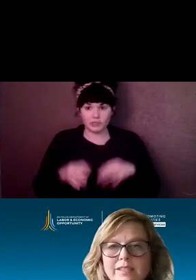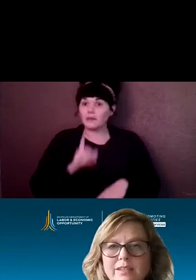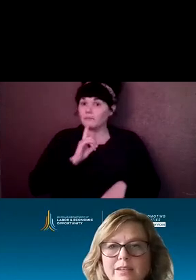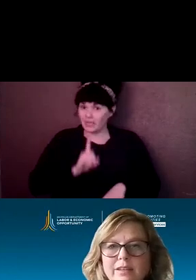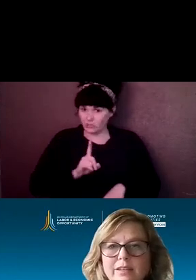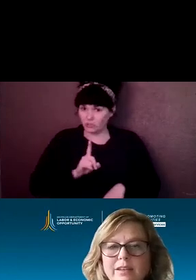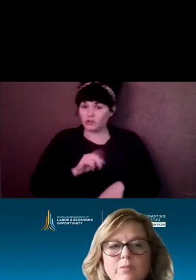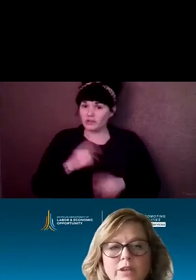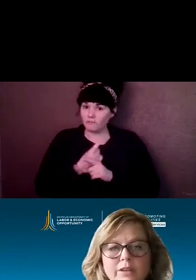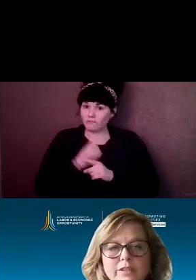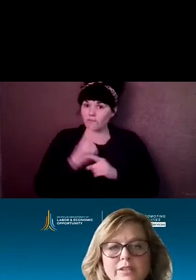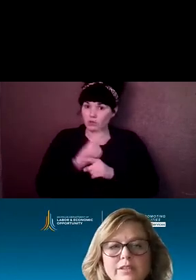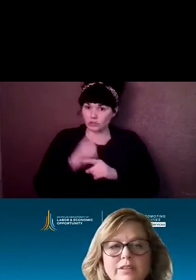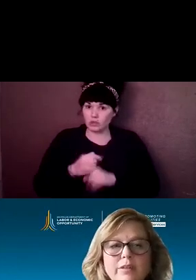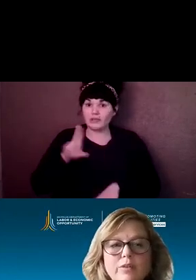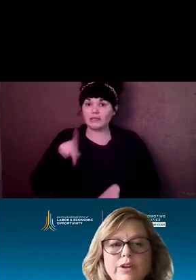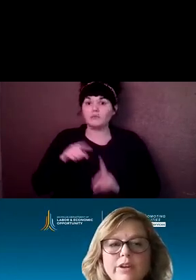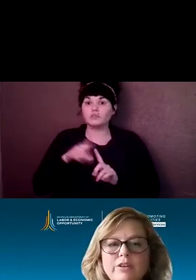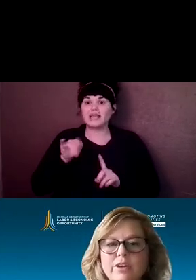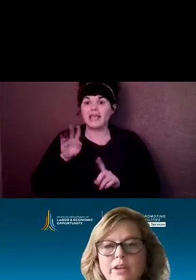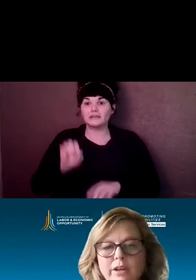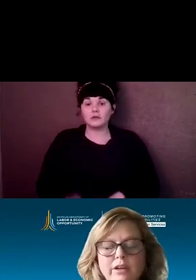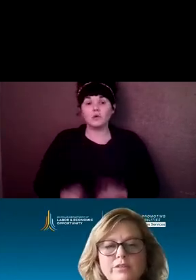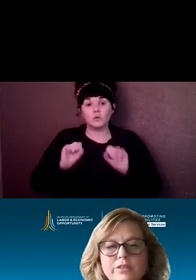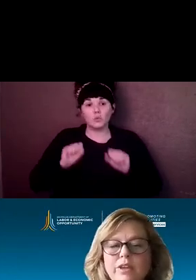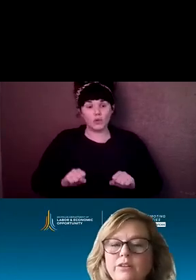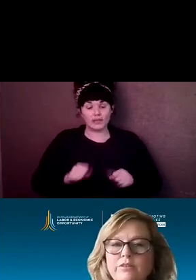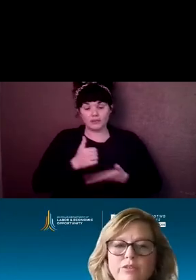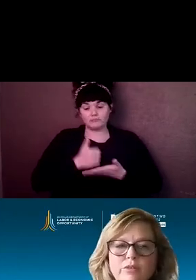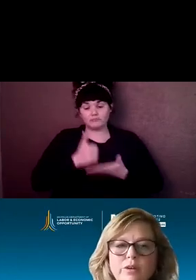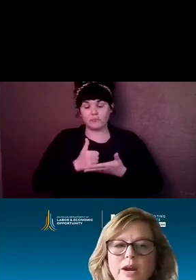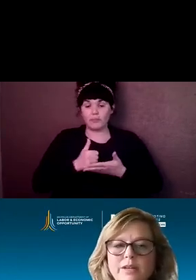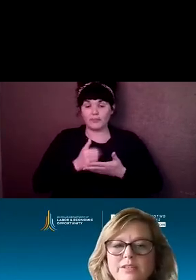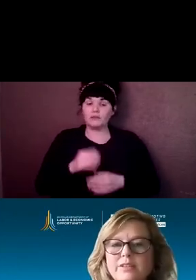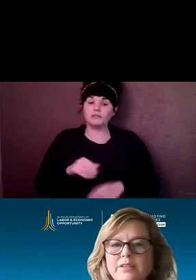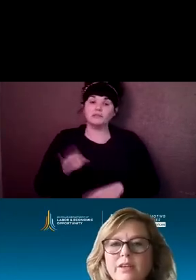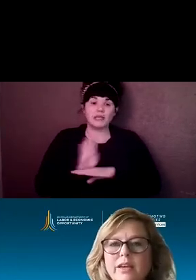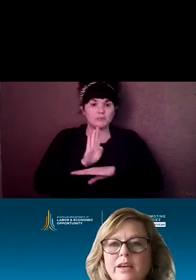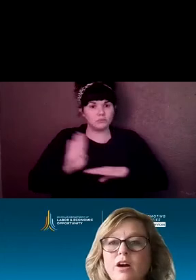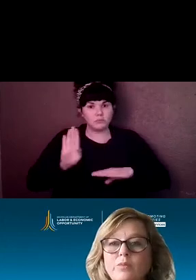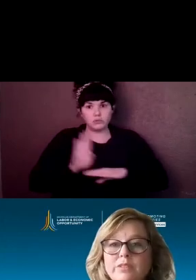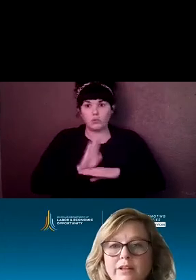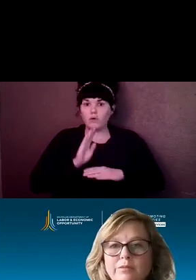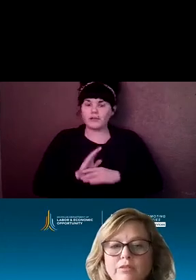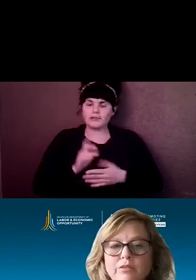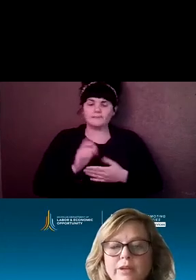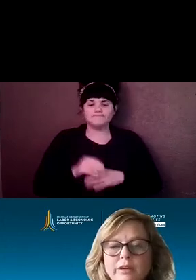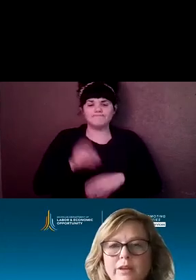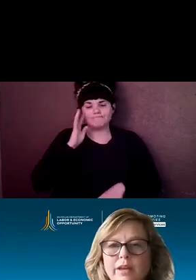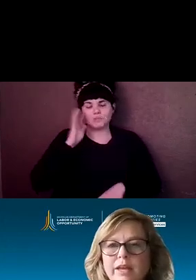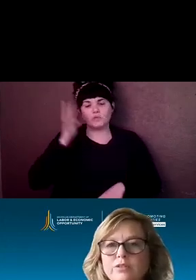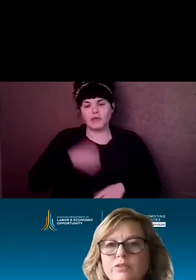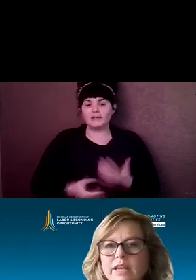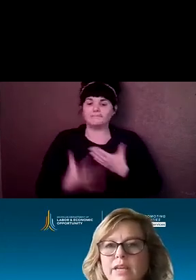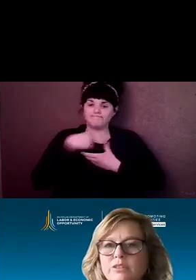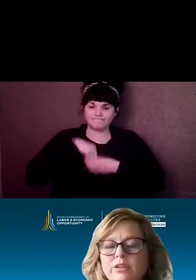date. And we can assist the employer in creating an inclusive interview process, along with talent recruitment